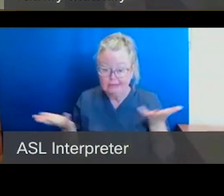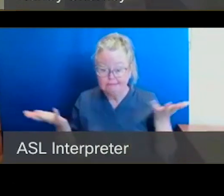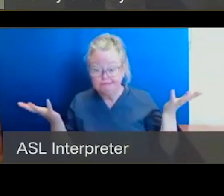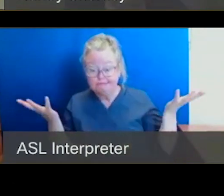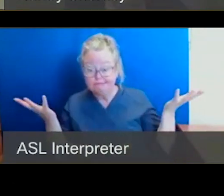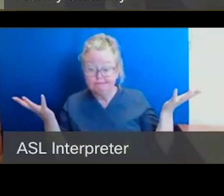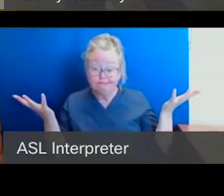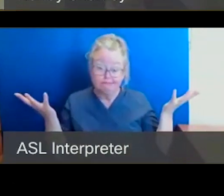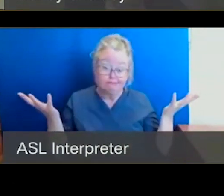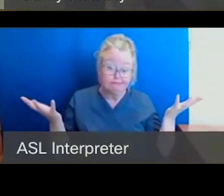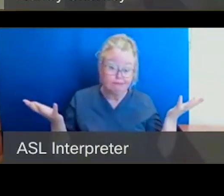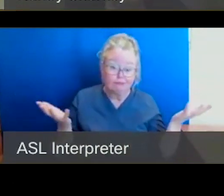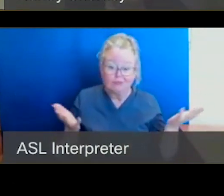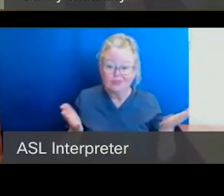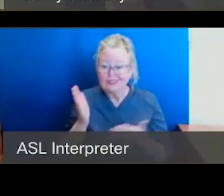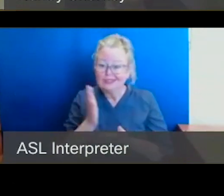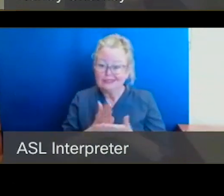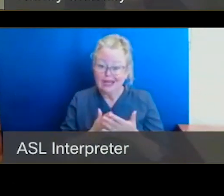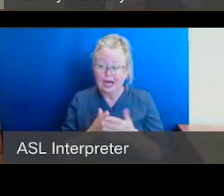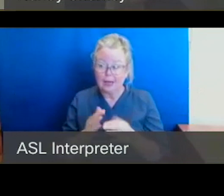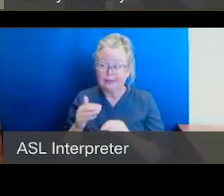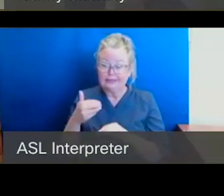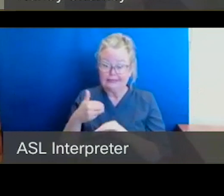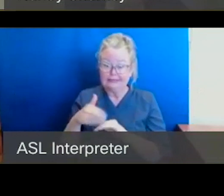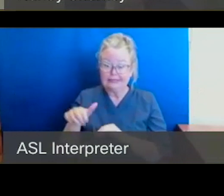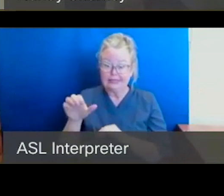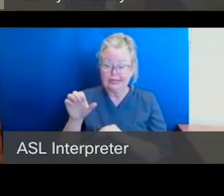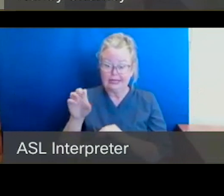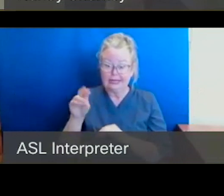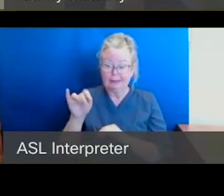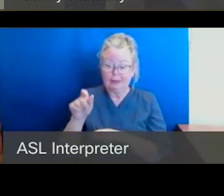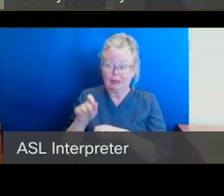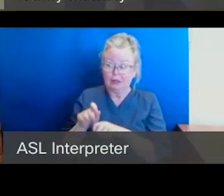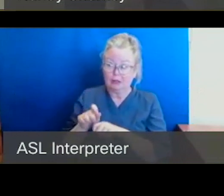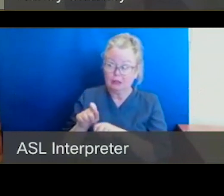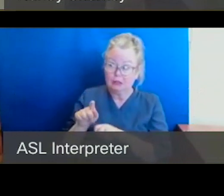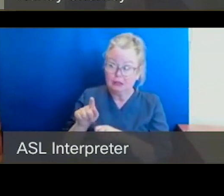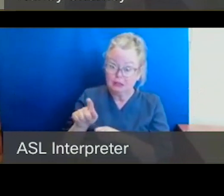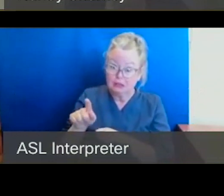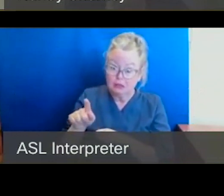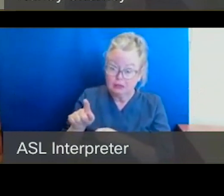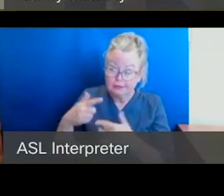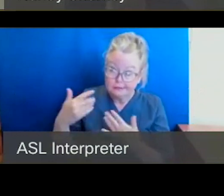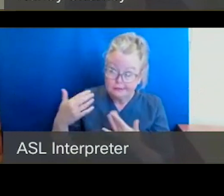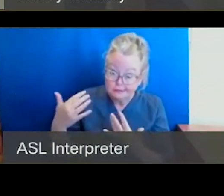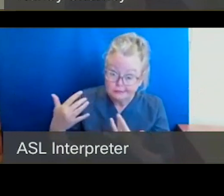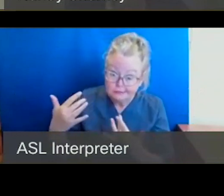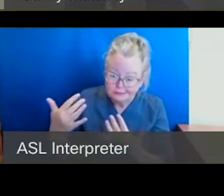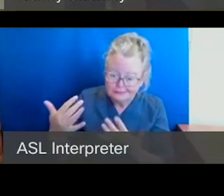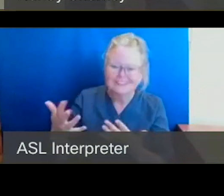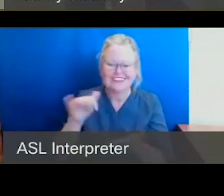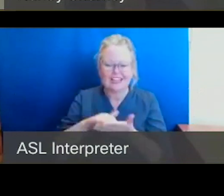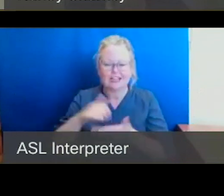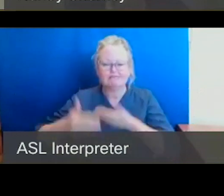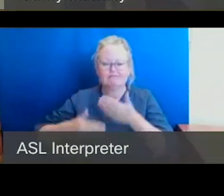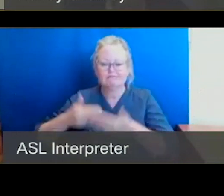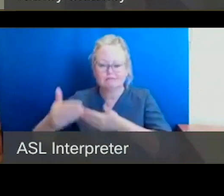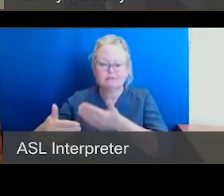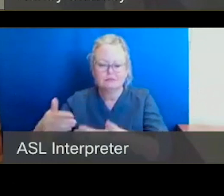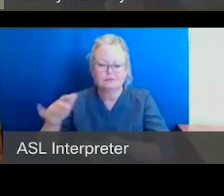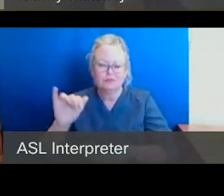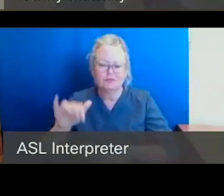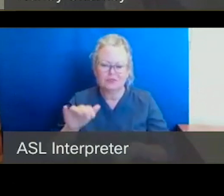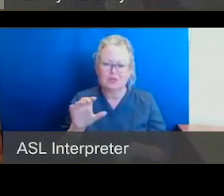email address and you'll have to work that way. But I really think starting with the state education agency websites to explore the